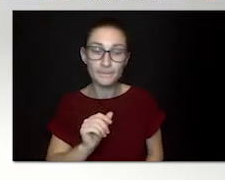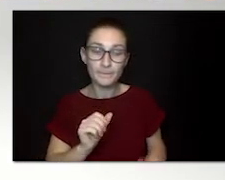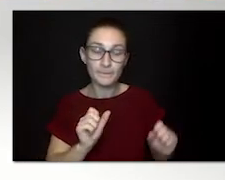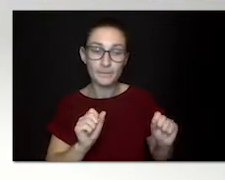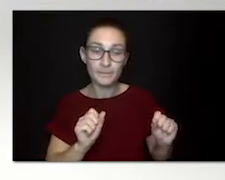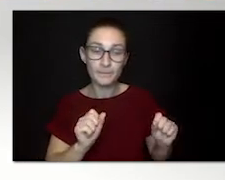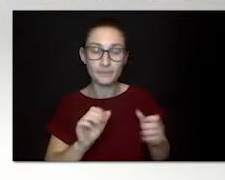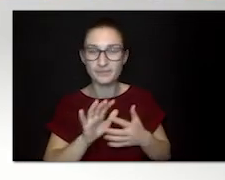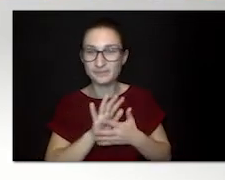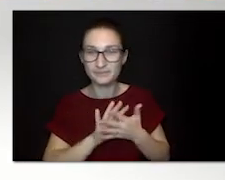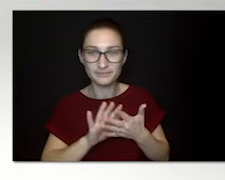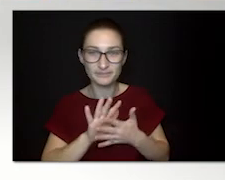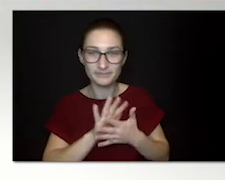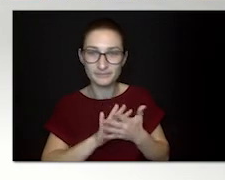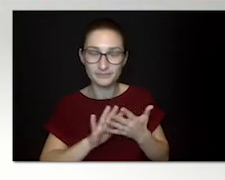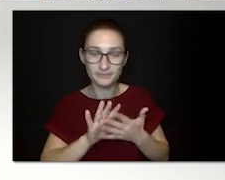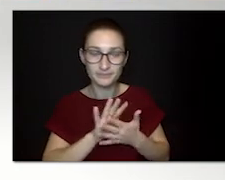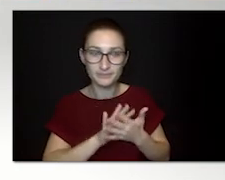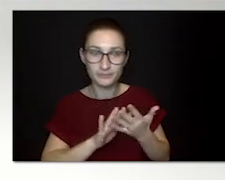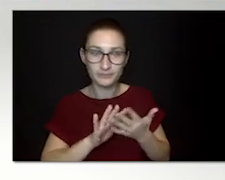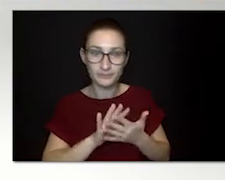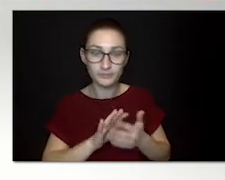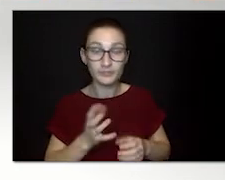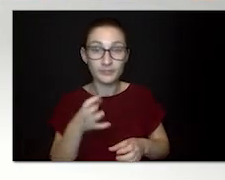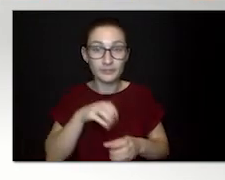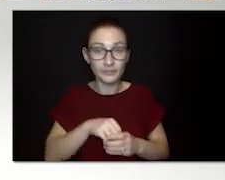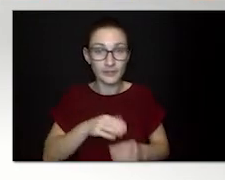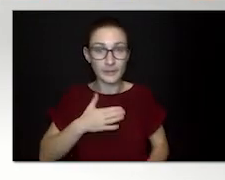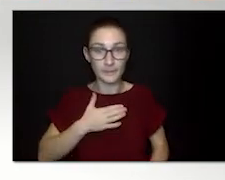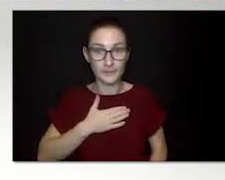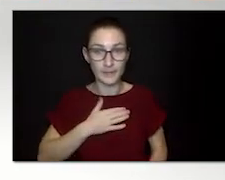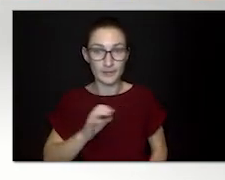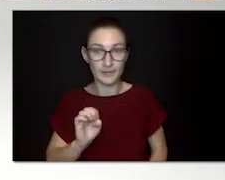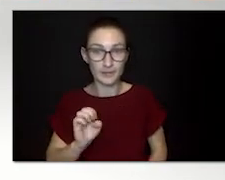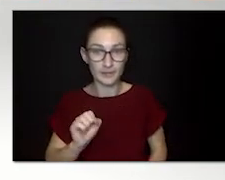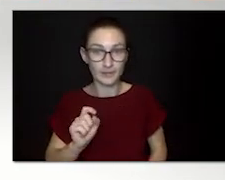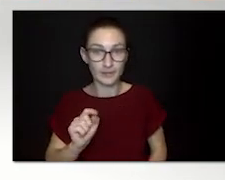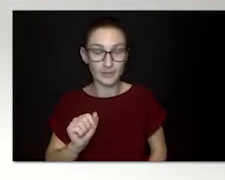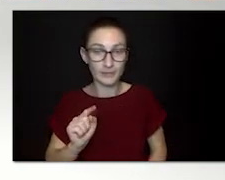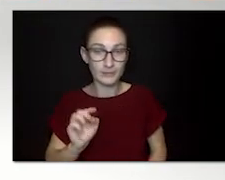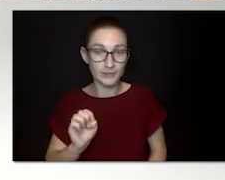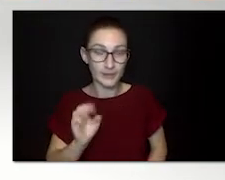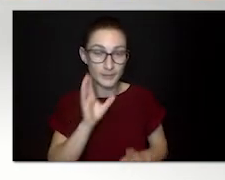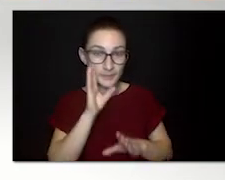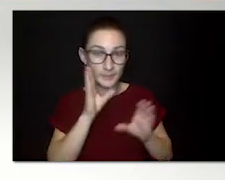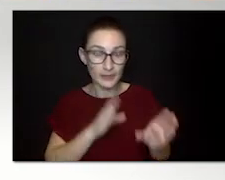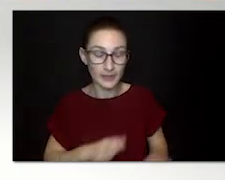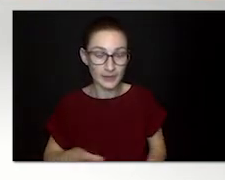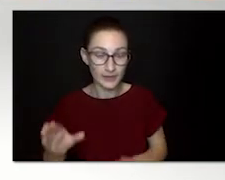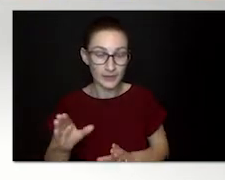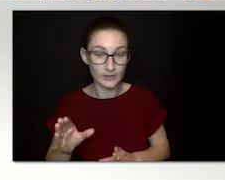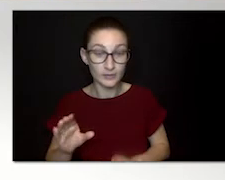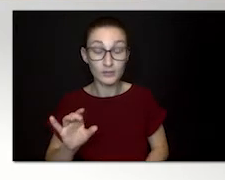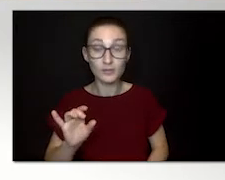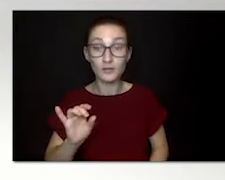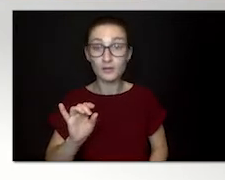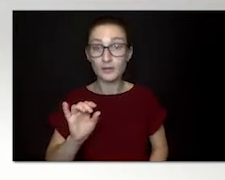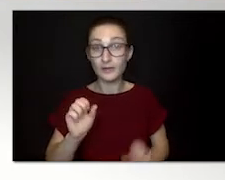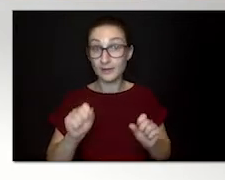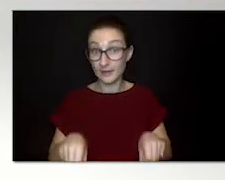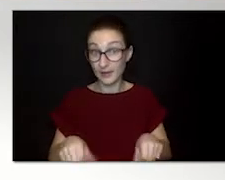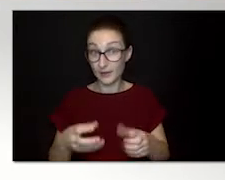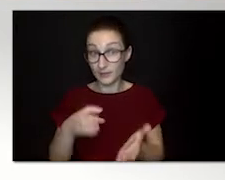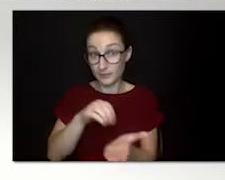Can I designate as part of my estate planning that, if there was a period of time where I